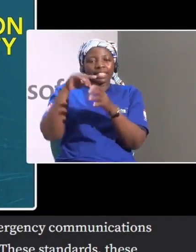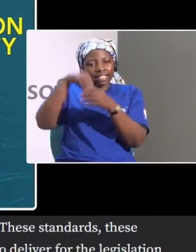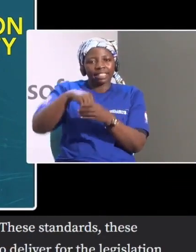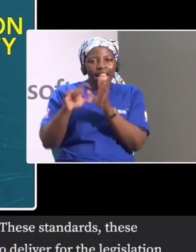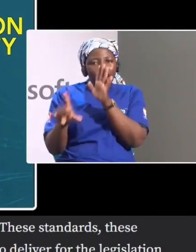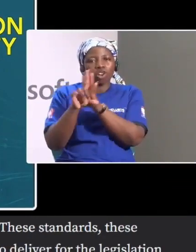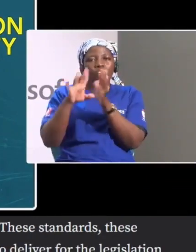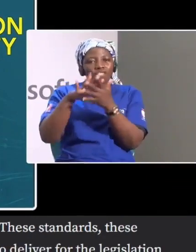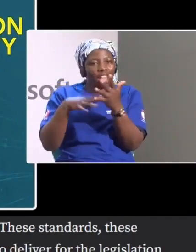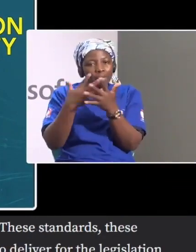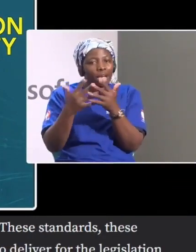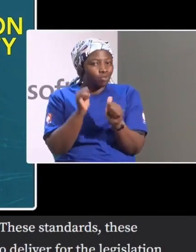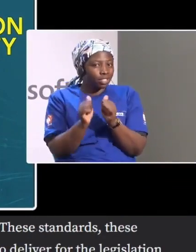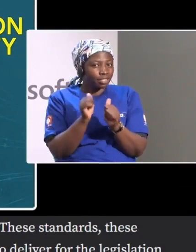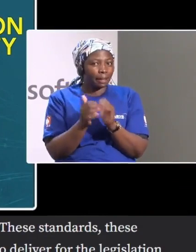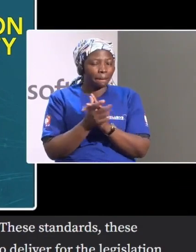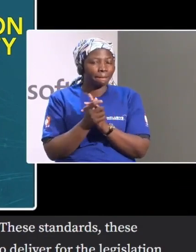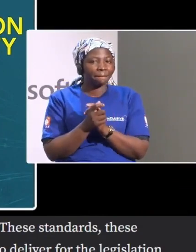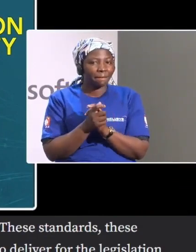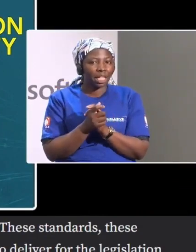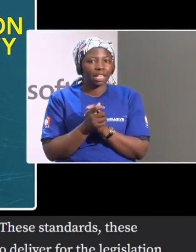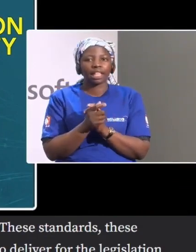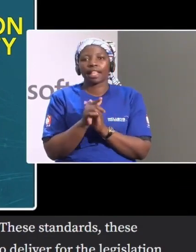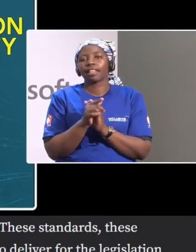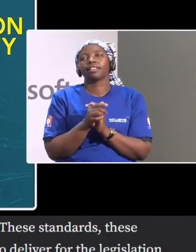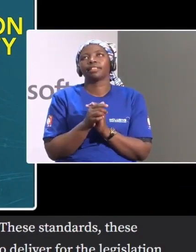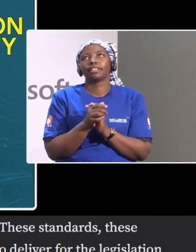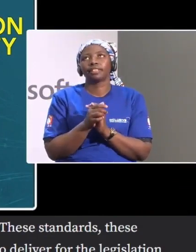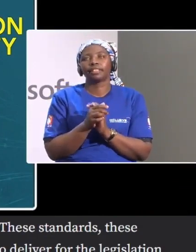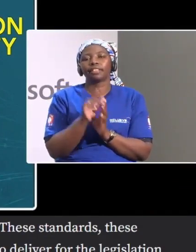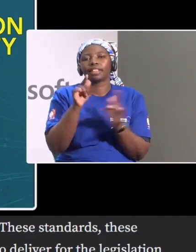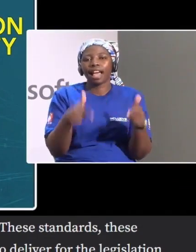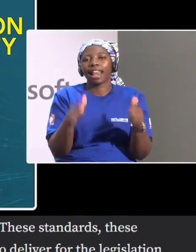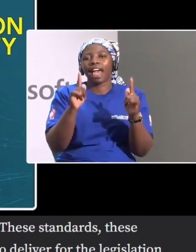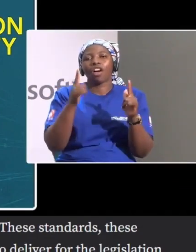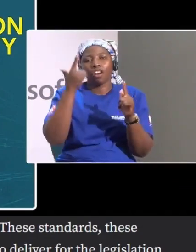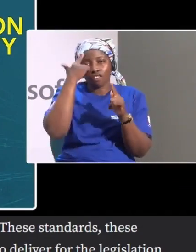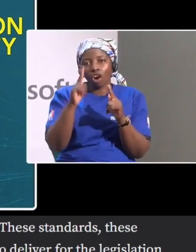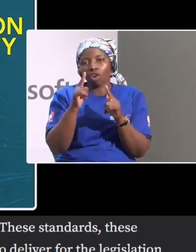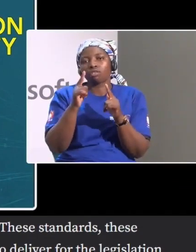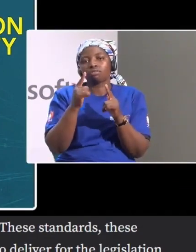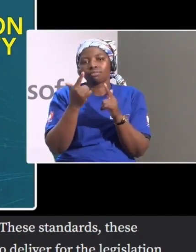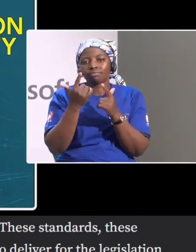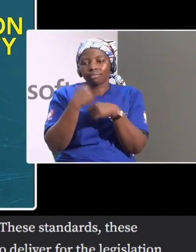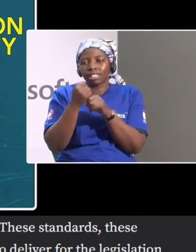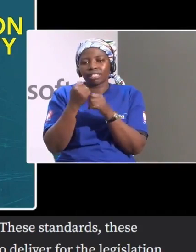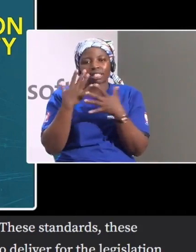framework that is allowing for enforcement of